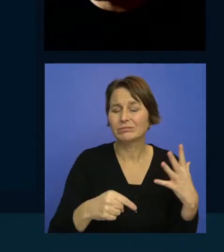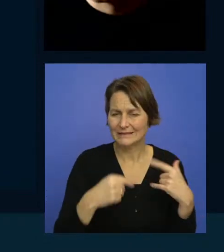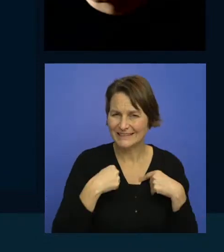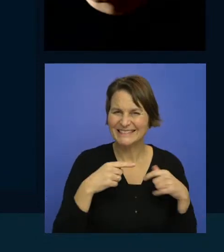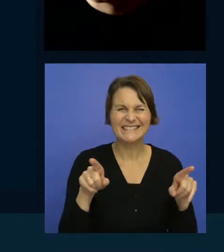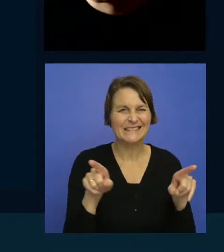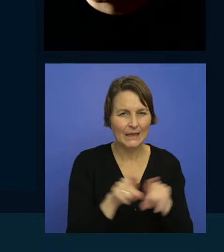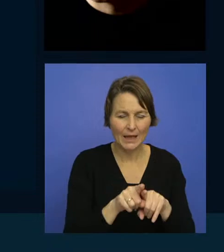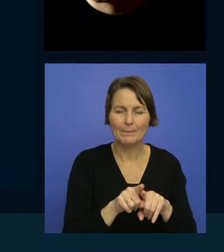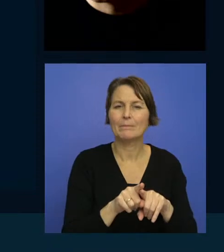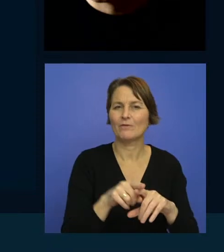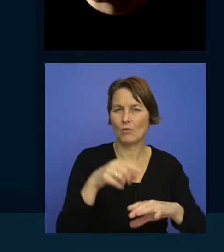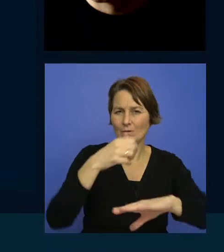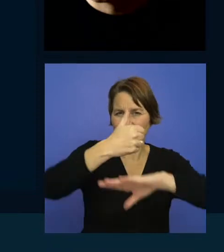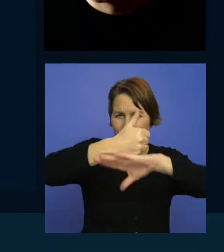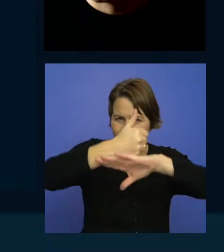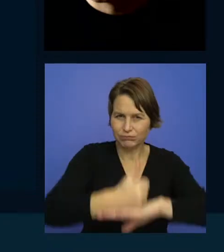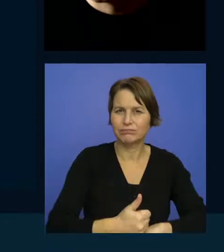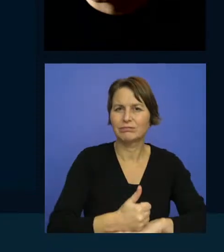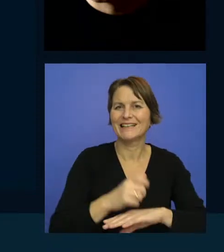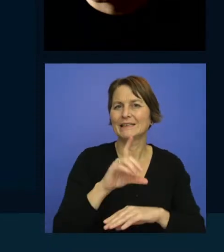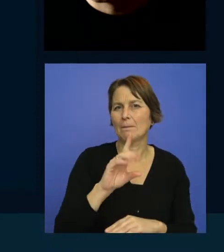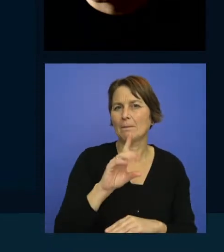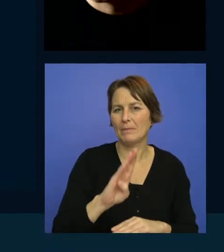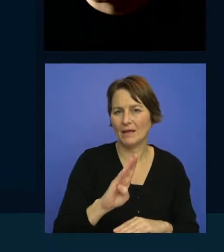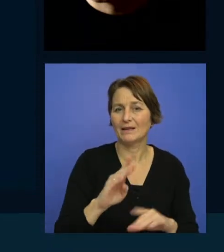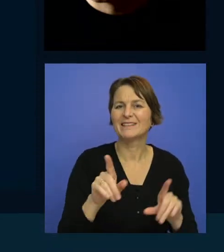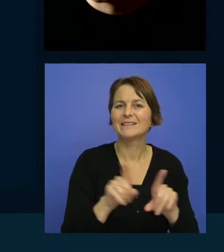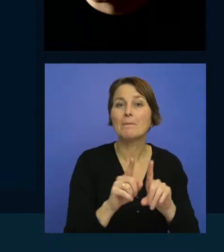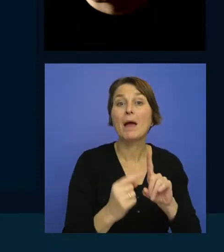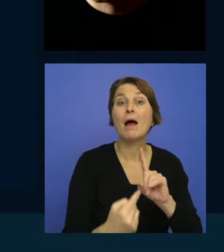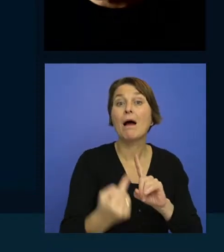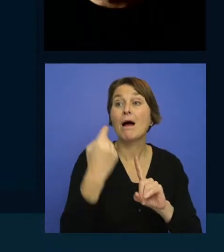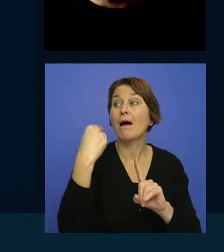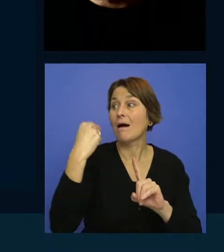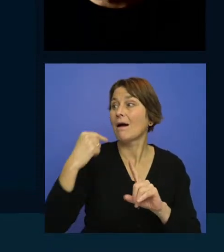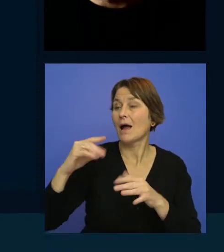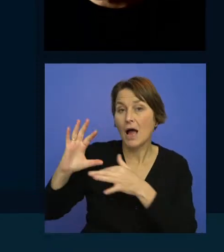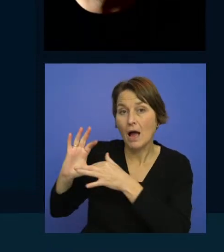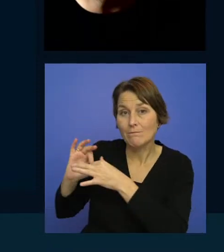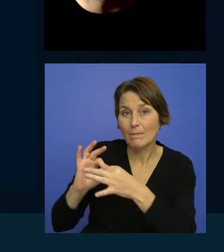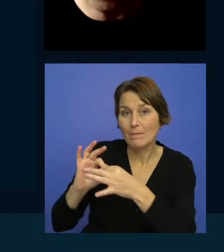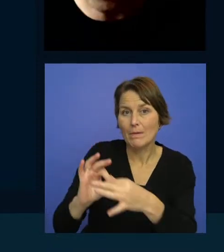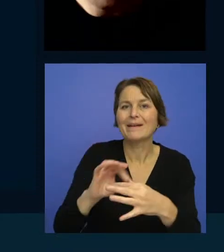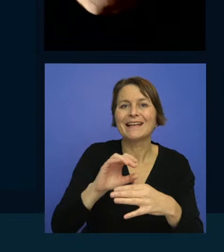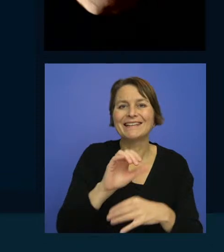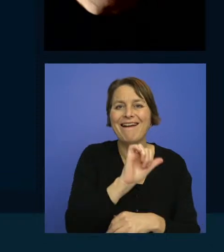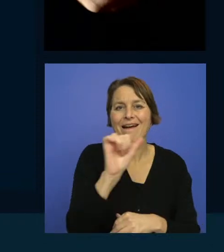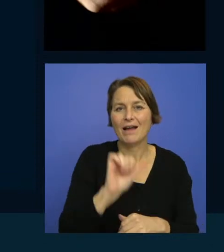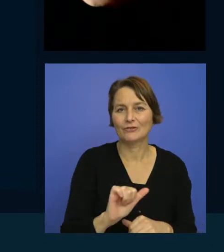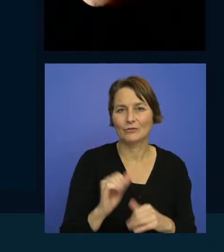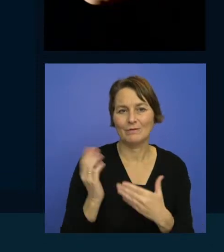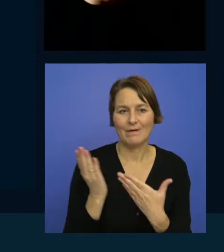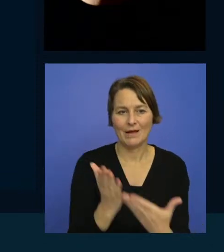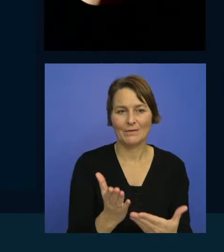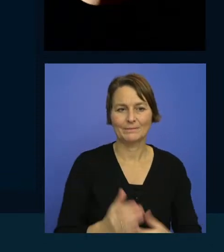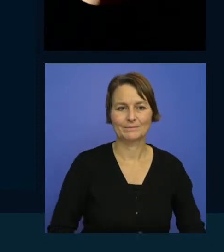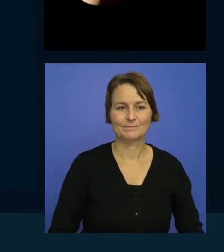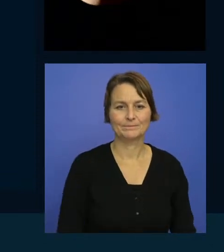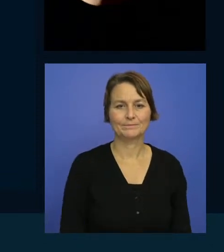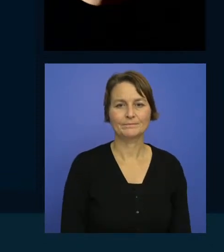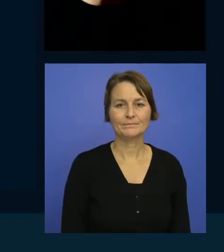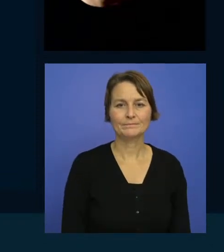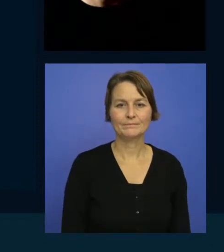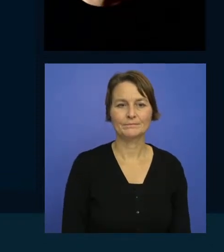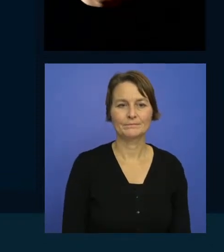PaaS services that we, built from, converting SQL Server into a managed service in Azure. Then when you sort of move from there